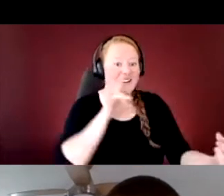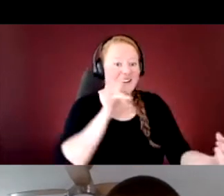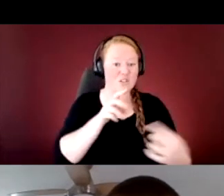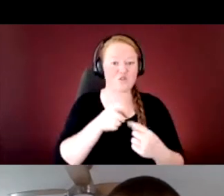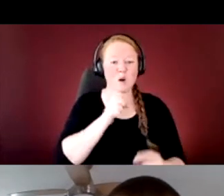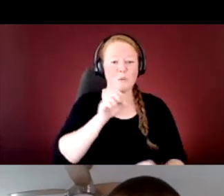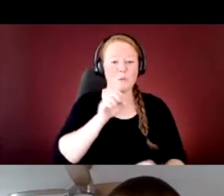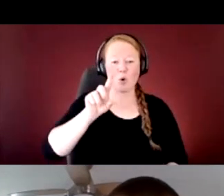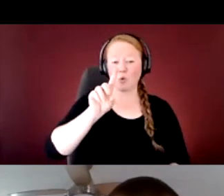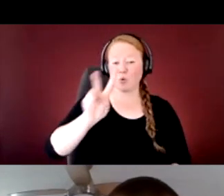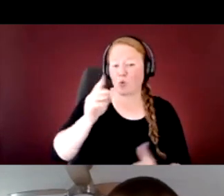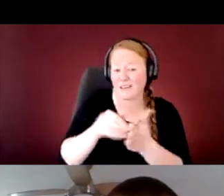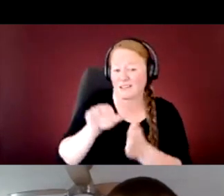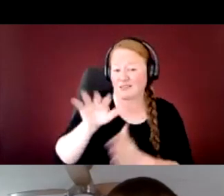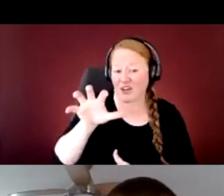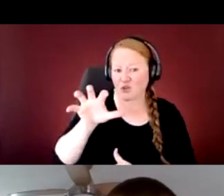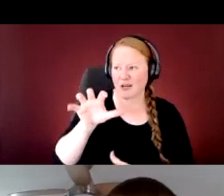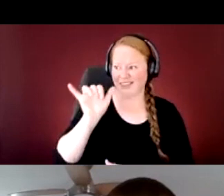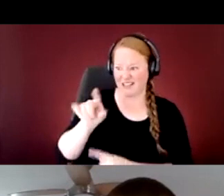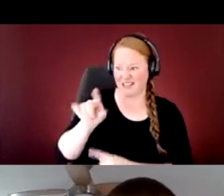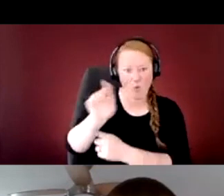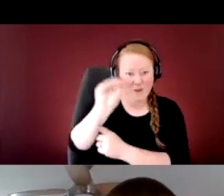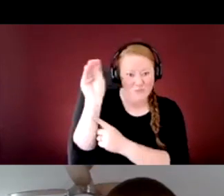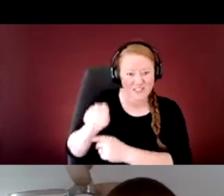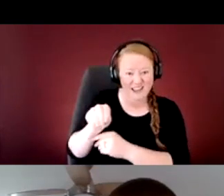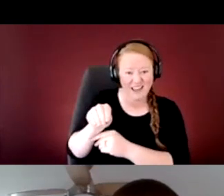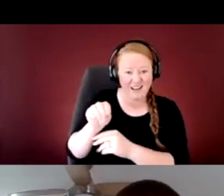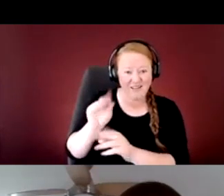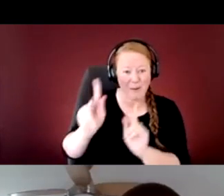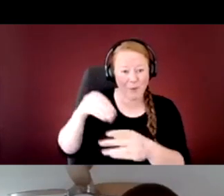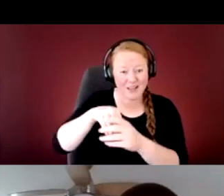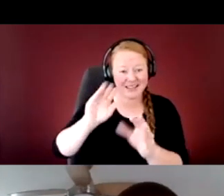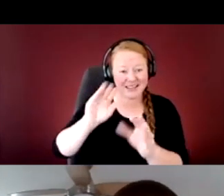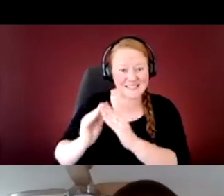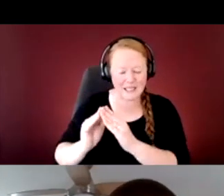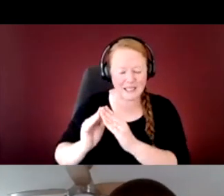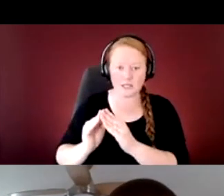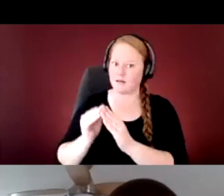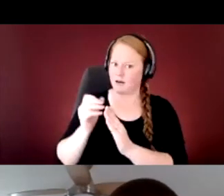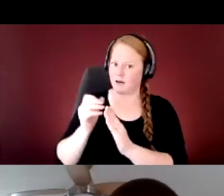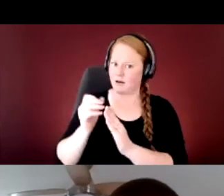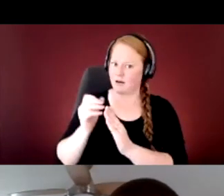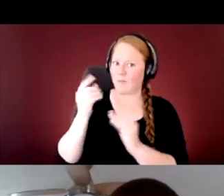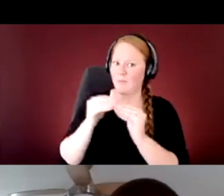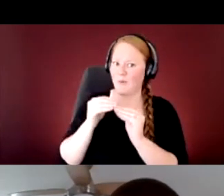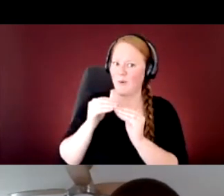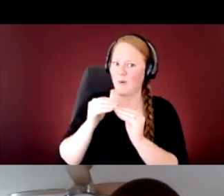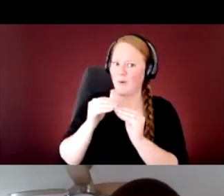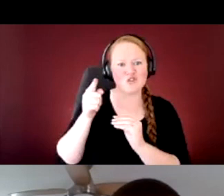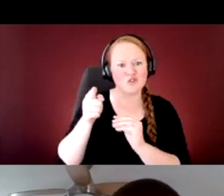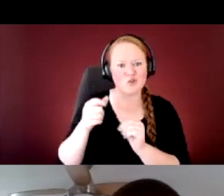individuals, nearly 1% of the population of the city. And what's more, you followed through on that